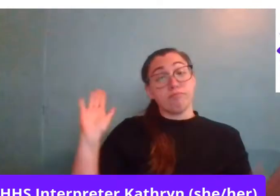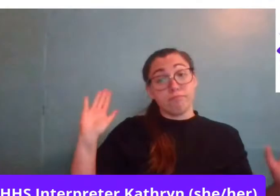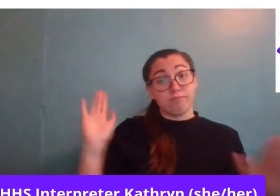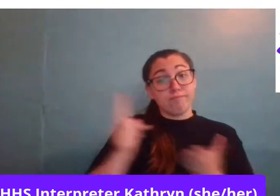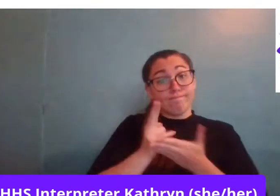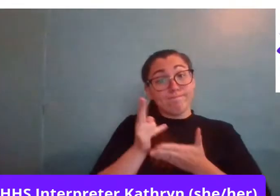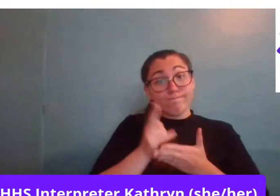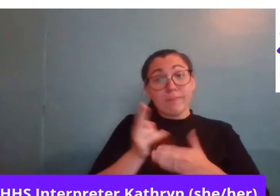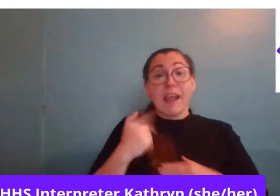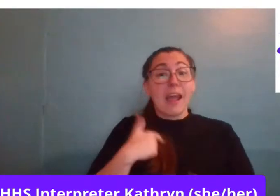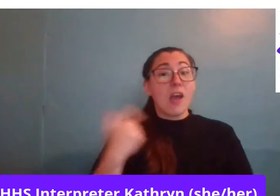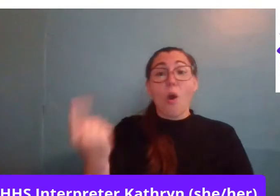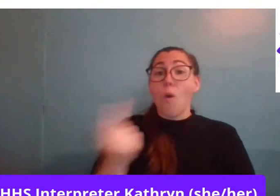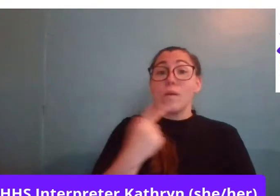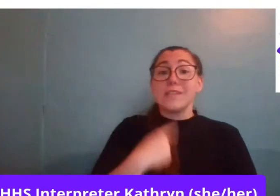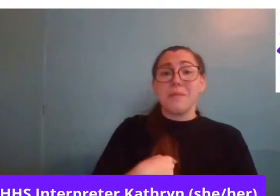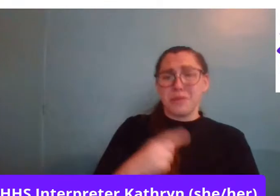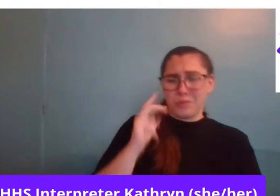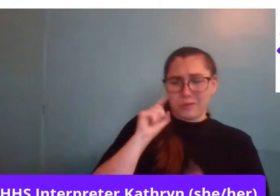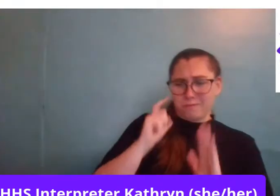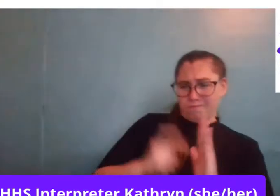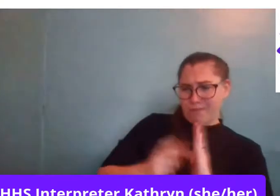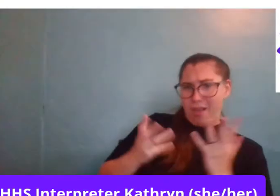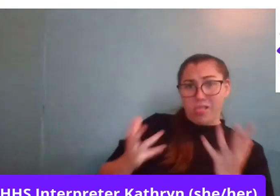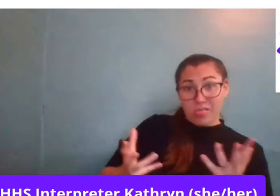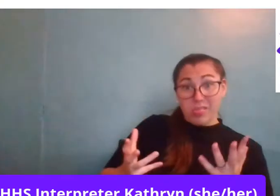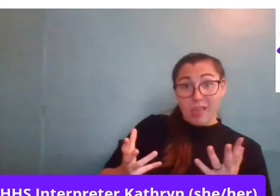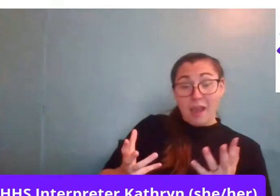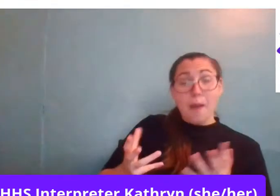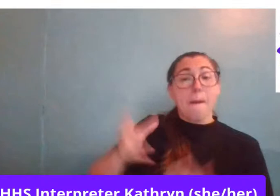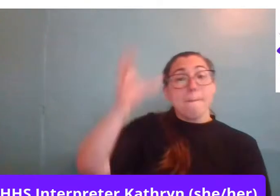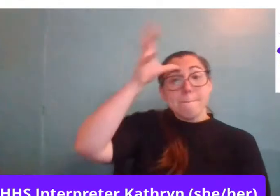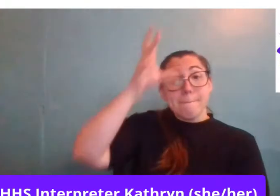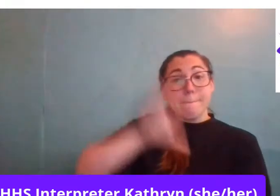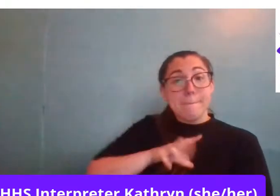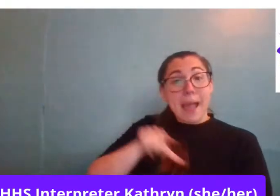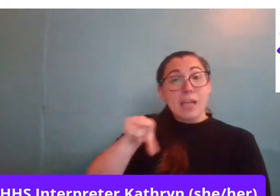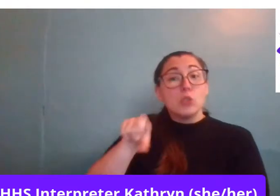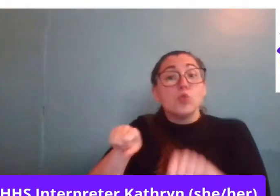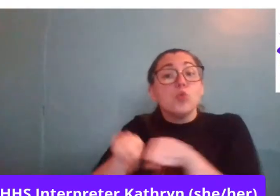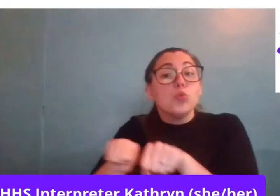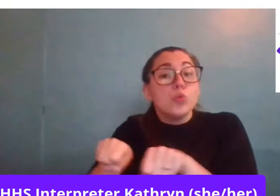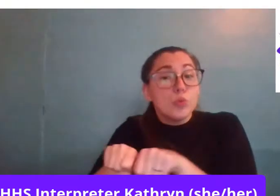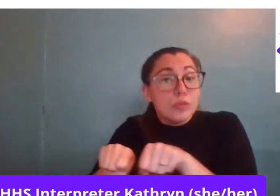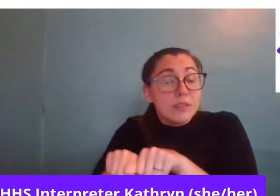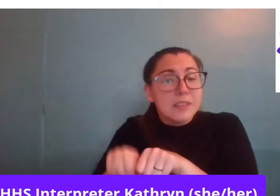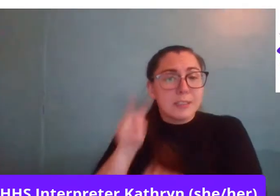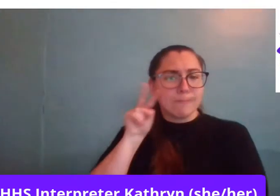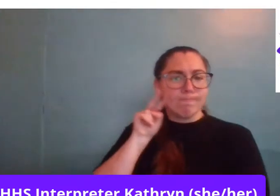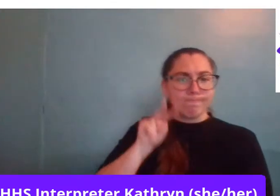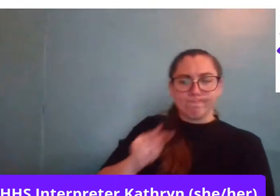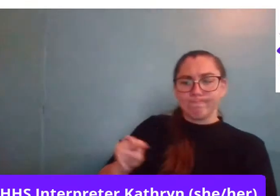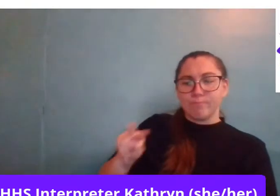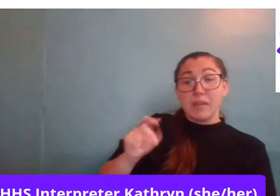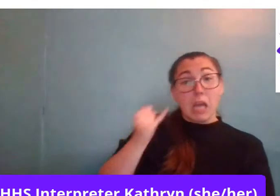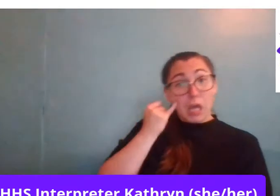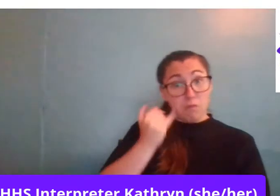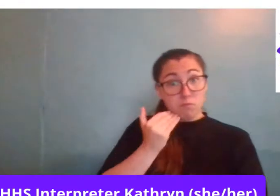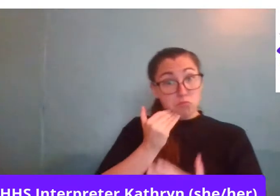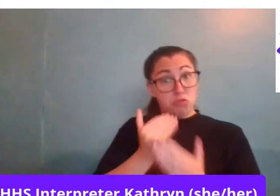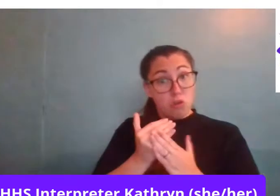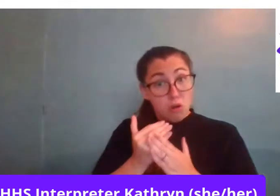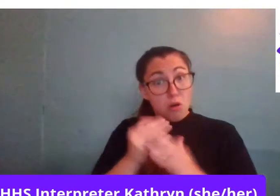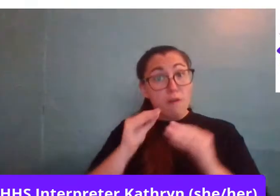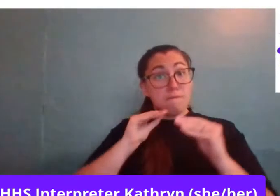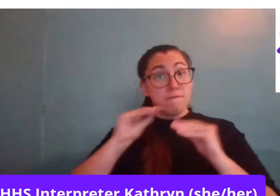I was always told you can tell a lot about a man by his shoes. If his shoes are in good repair and